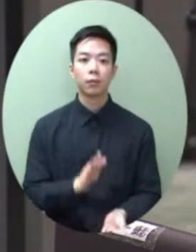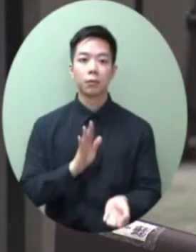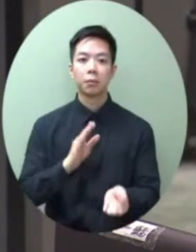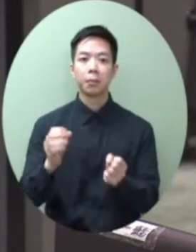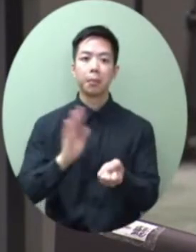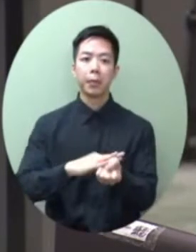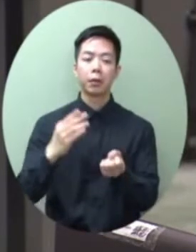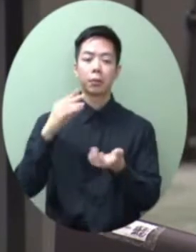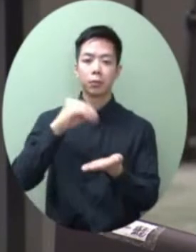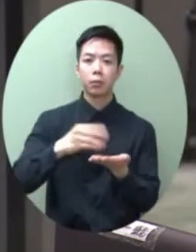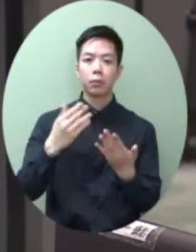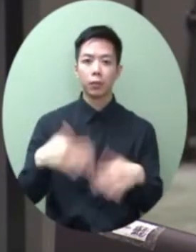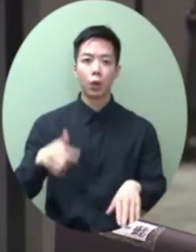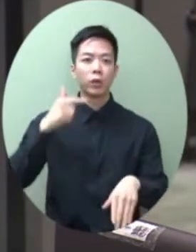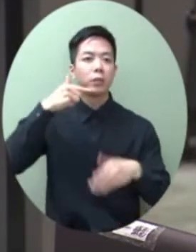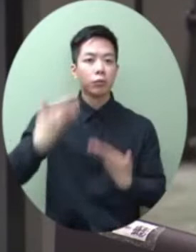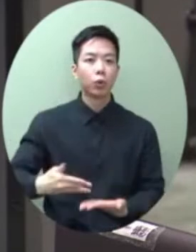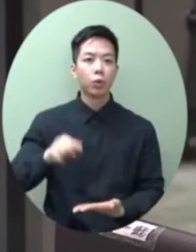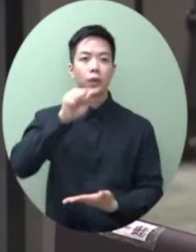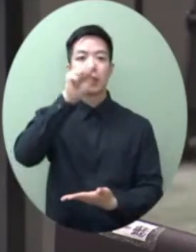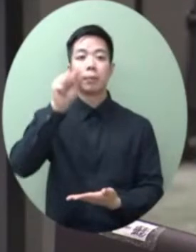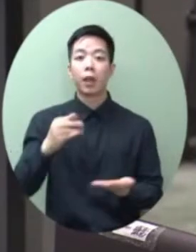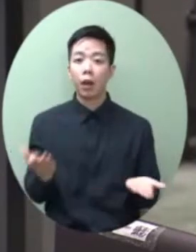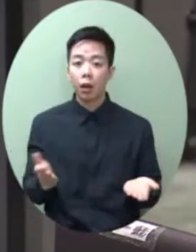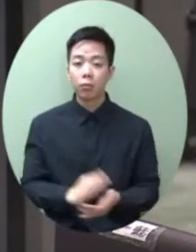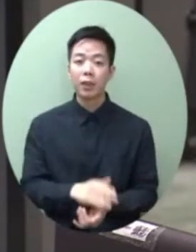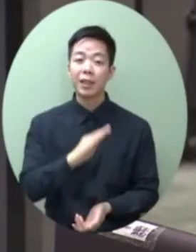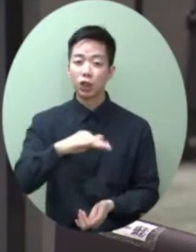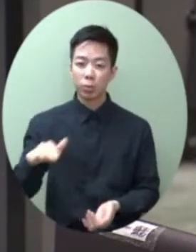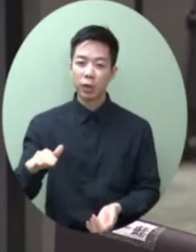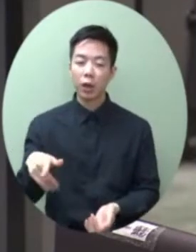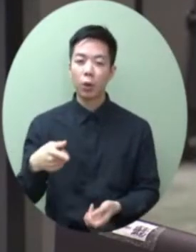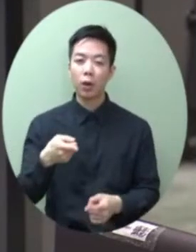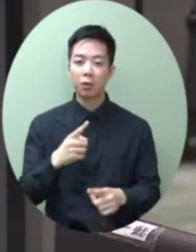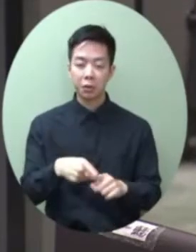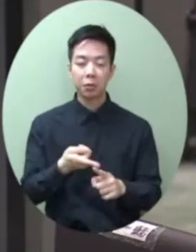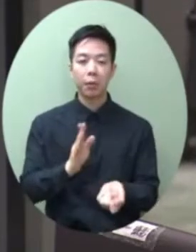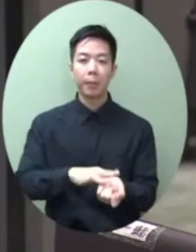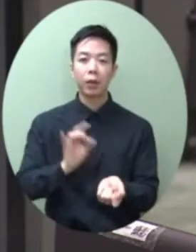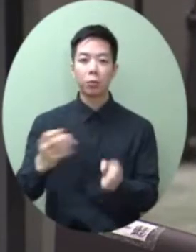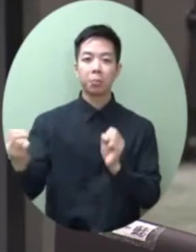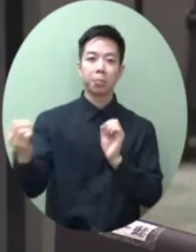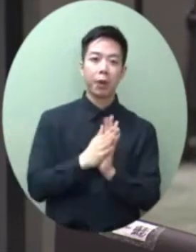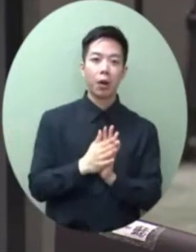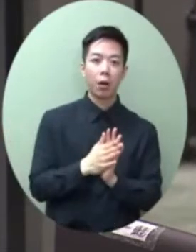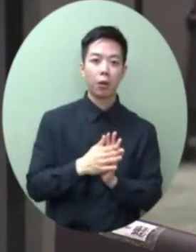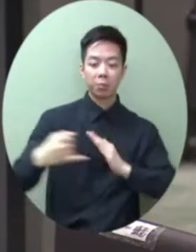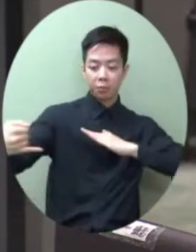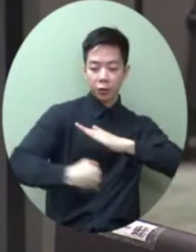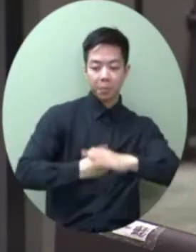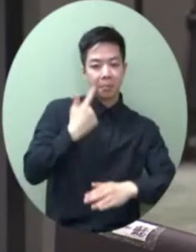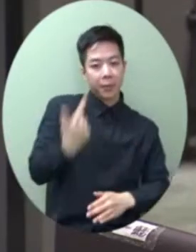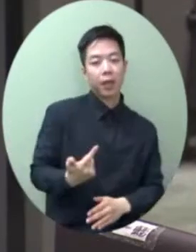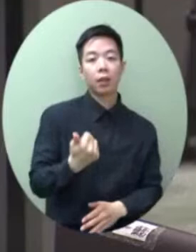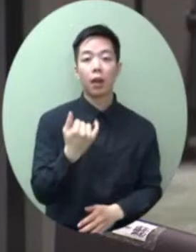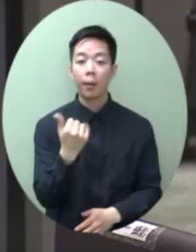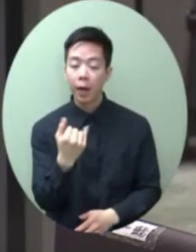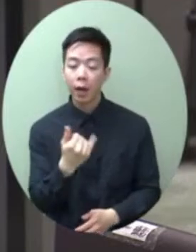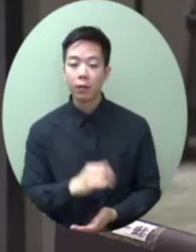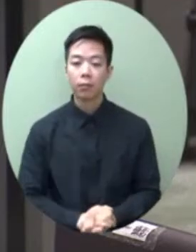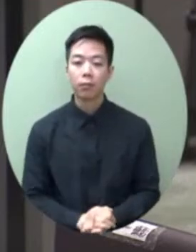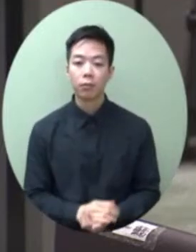So why did they develop serious symptoms after infected? Is this virus particularly lethal to